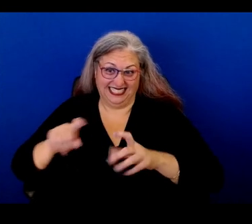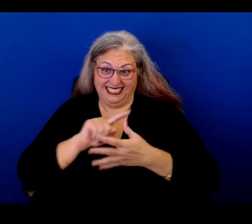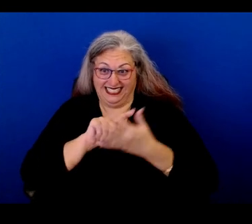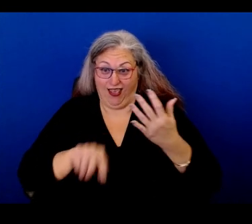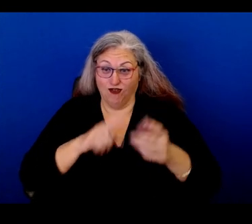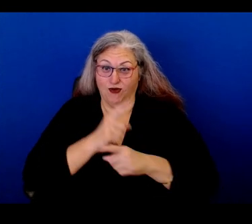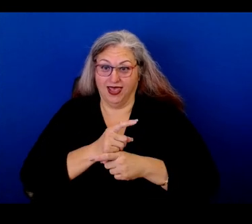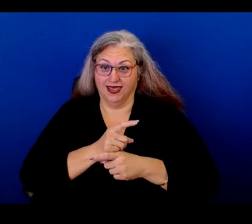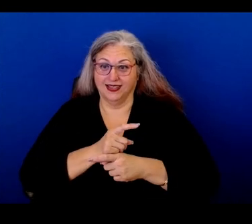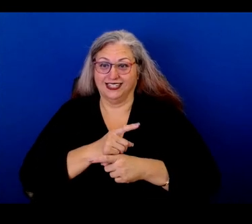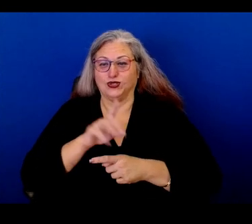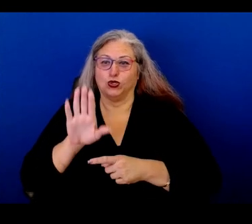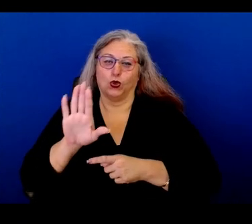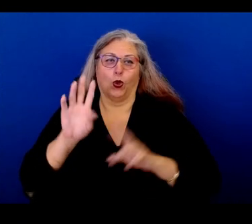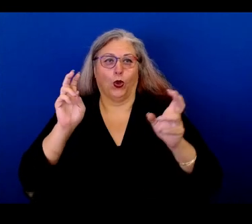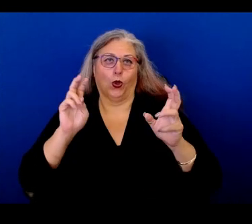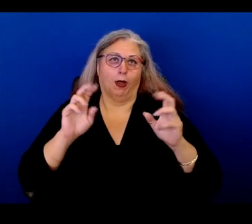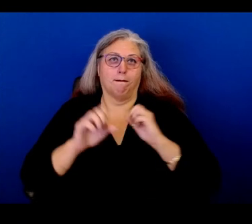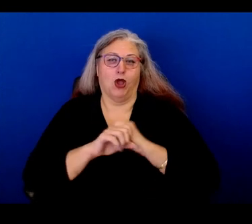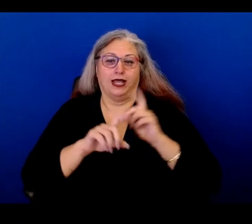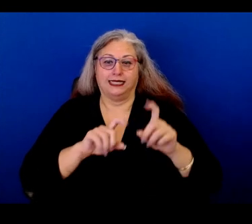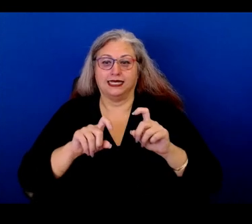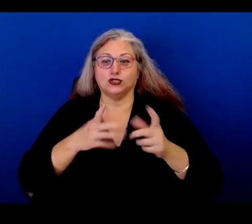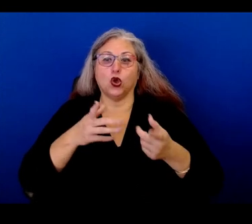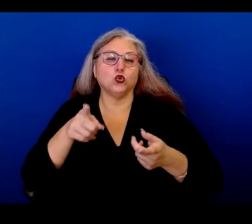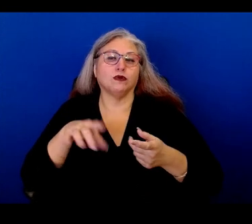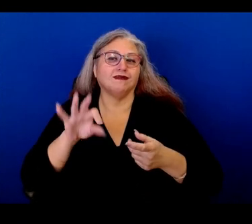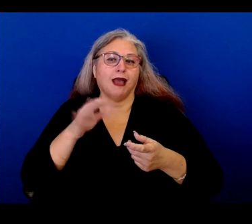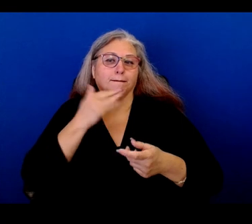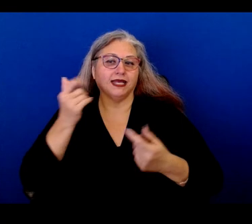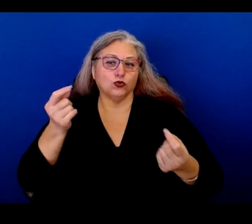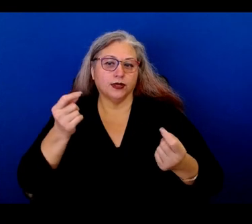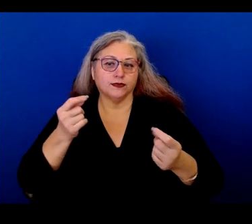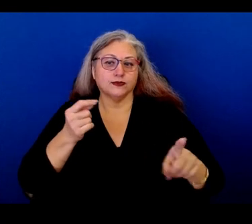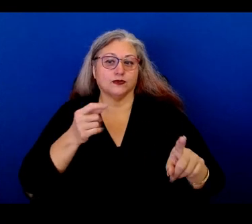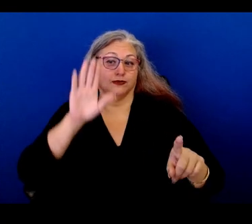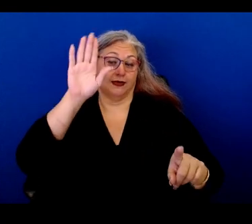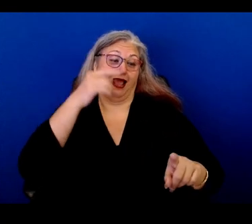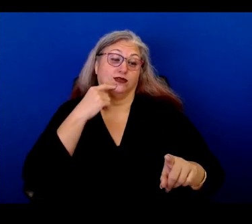right? You did your own little marketing test. What did you end up with? Well,